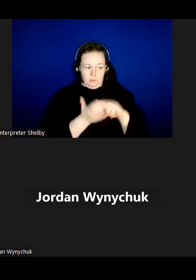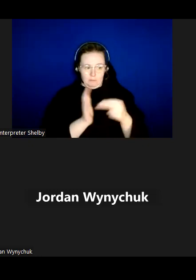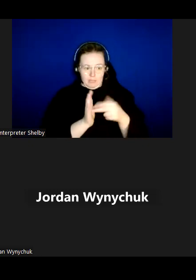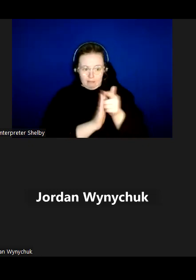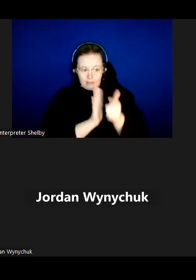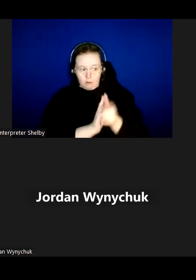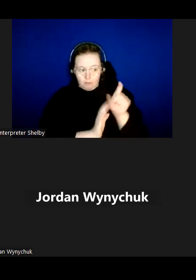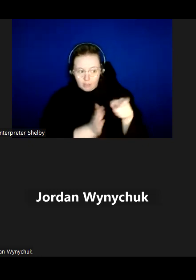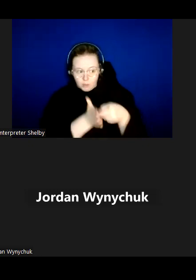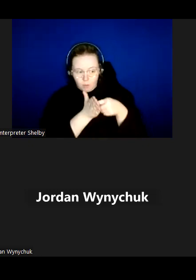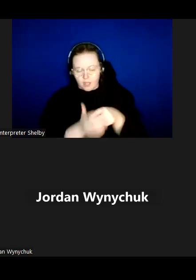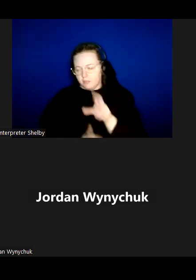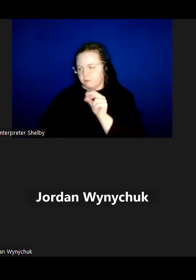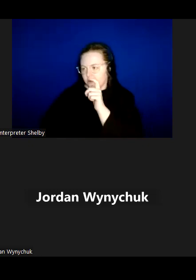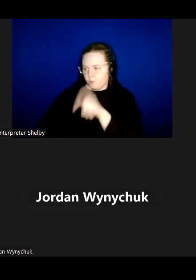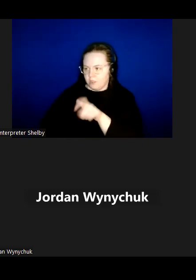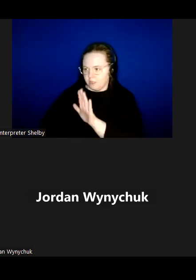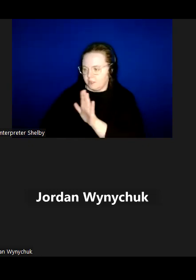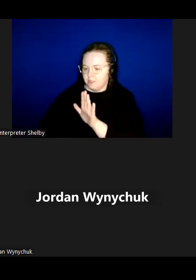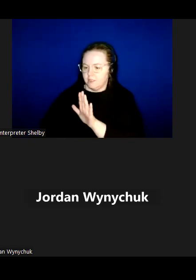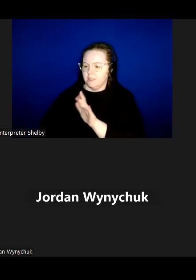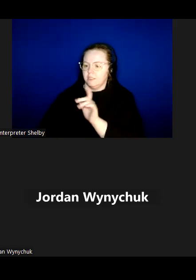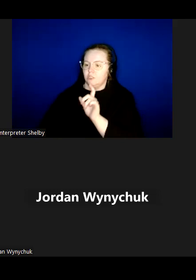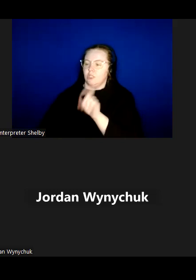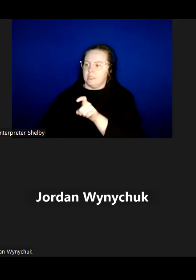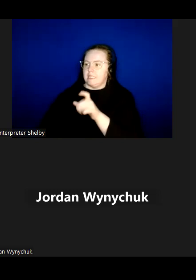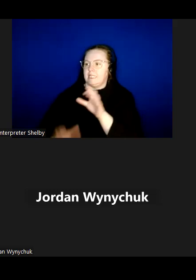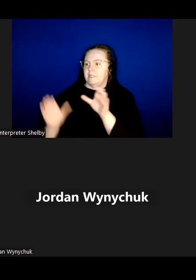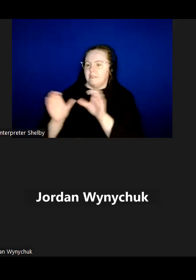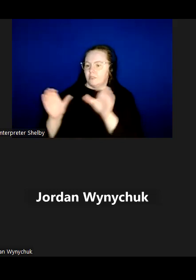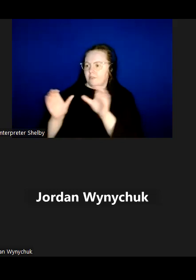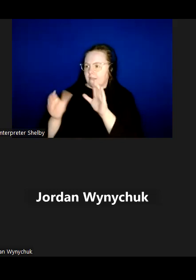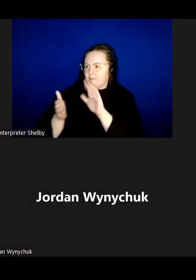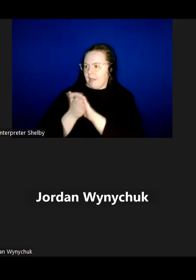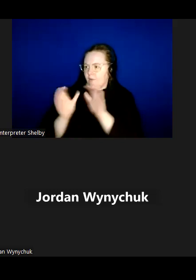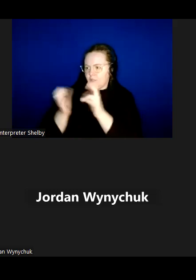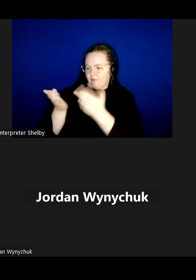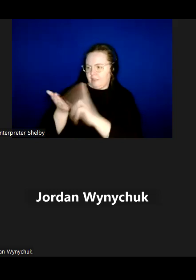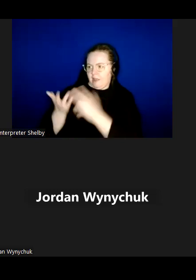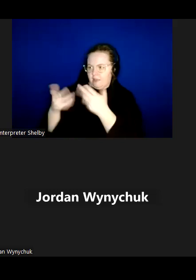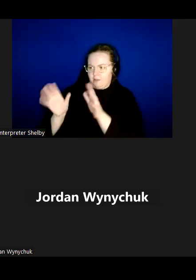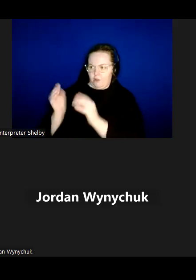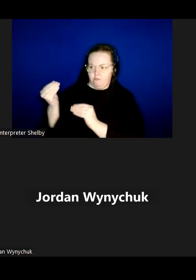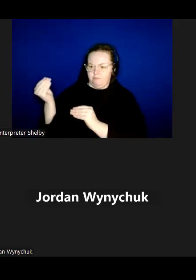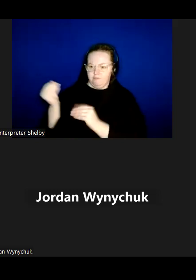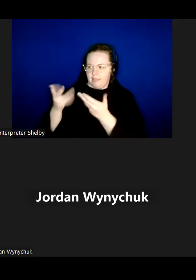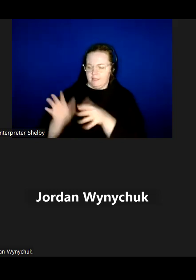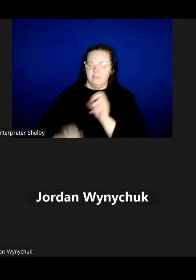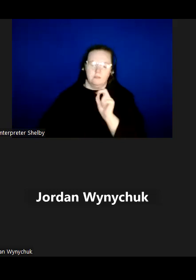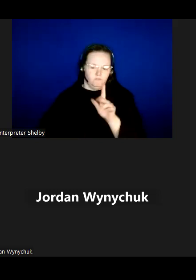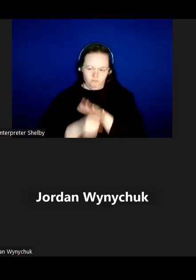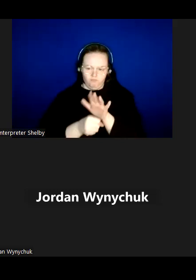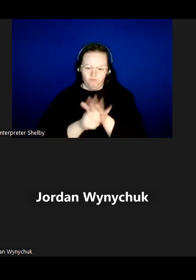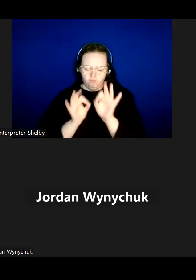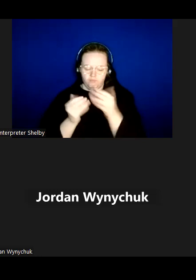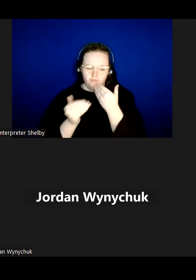that. Yeah, no. You have to have that signed marriage certificate. Yeah, as long as you have that, you're good. Yeah. Okay. Yeah, Thank you